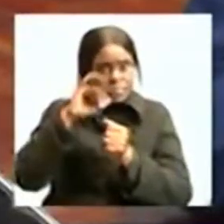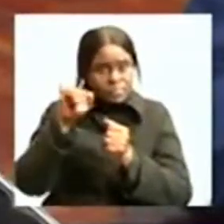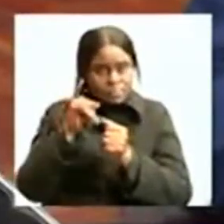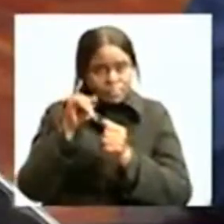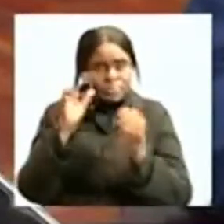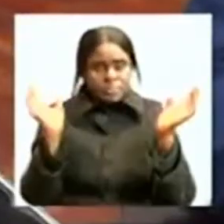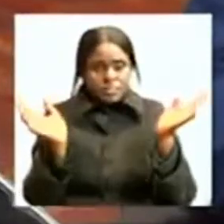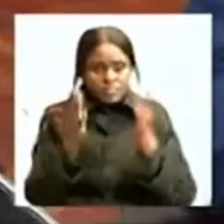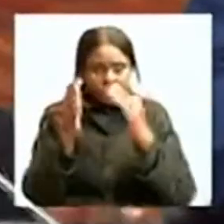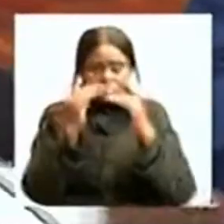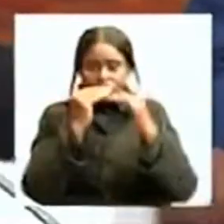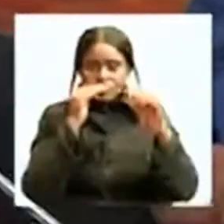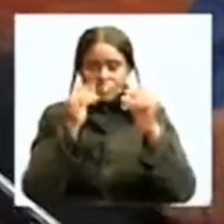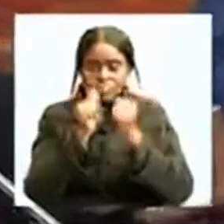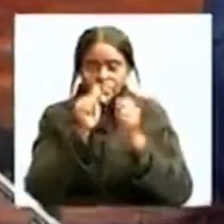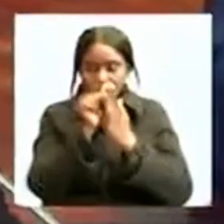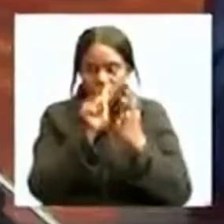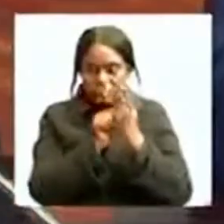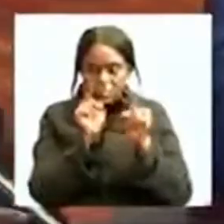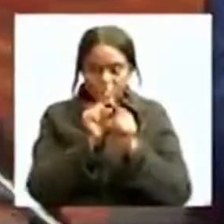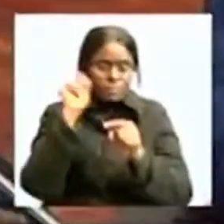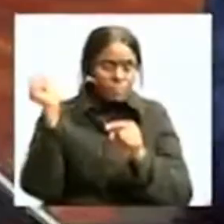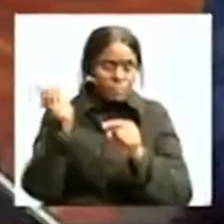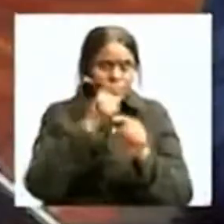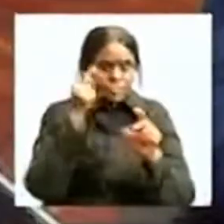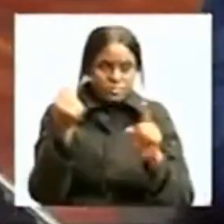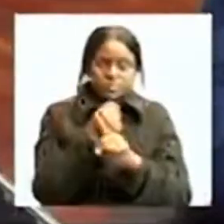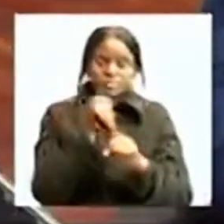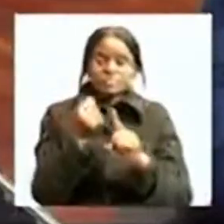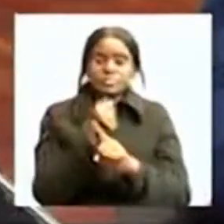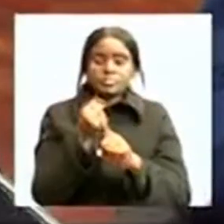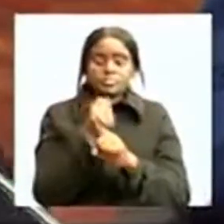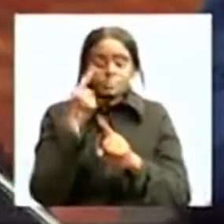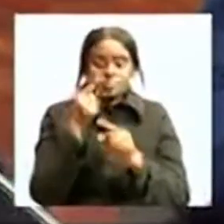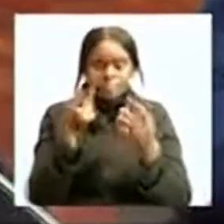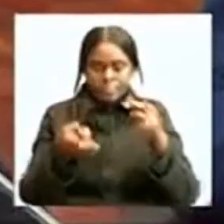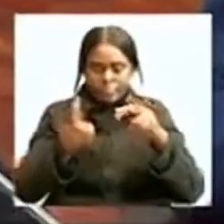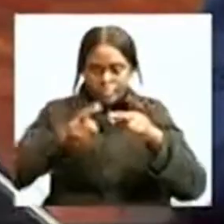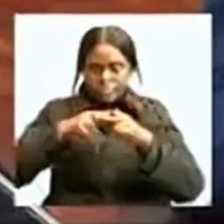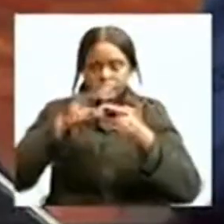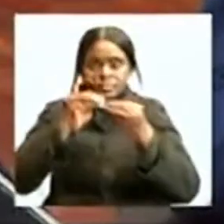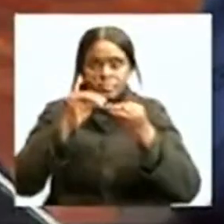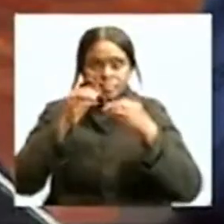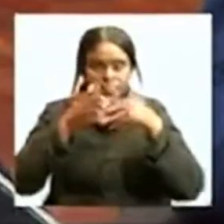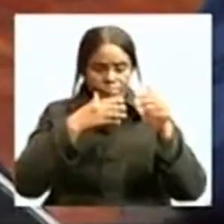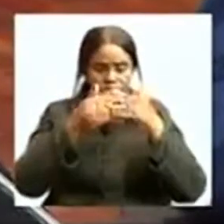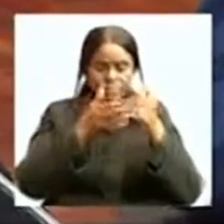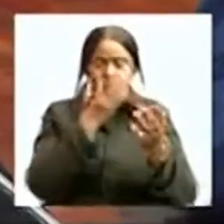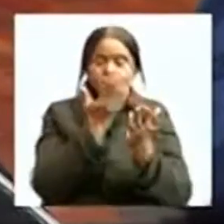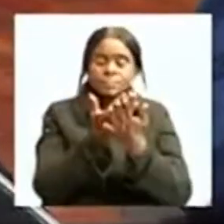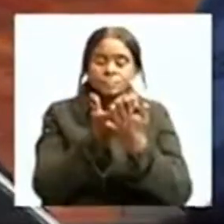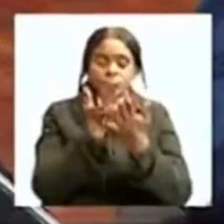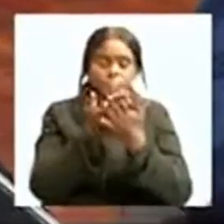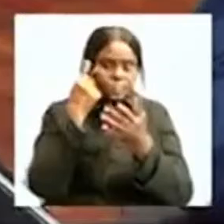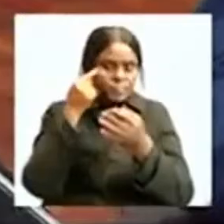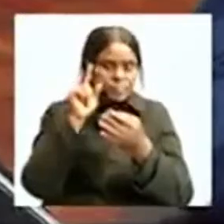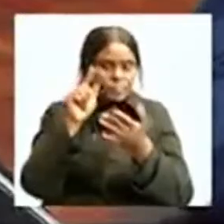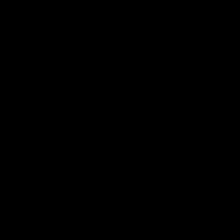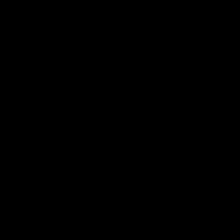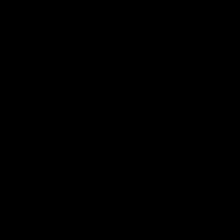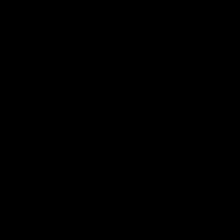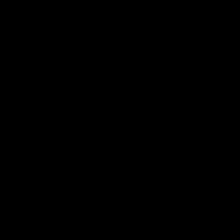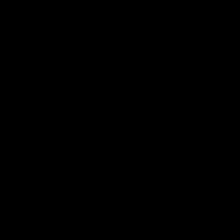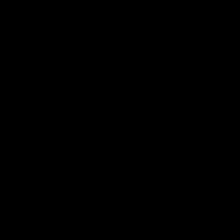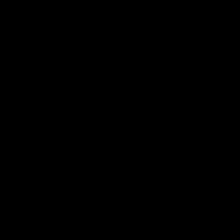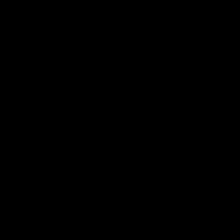promoting uniformity and legal compliance across advocacy for the increase of the simplified bid threshold from 1 million to 2 million